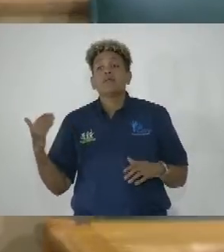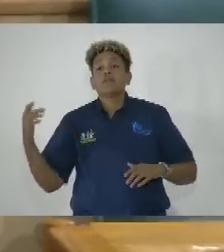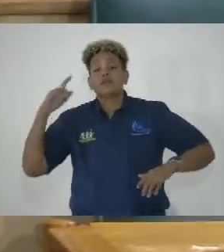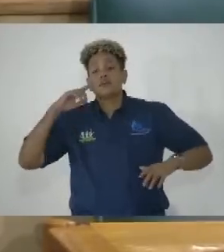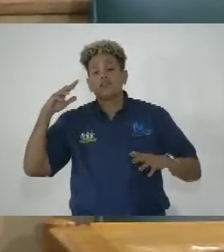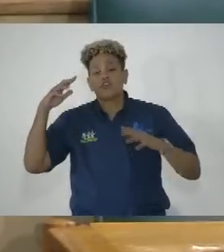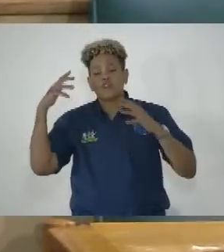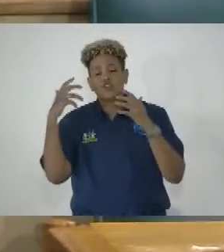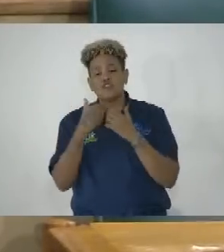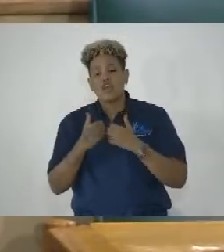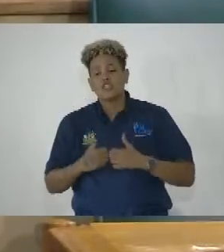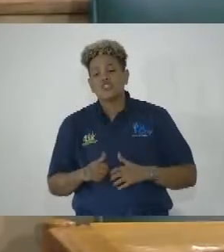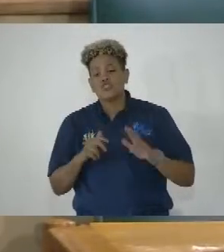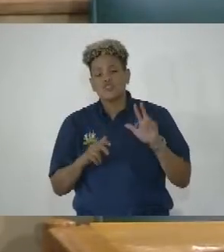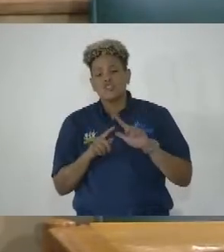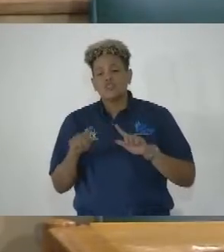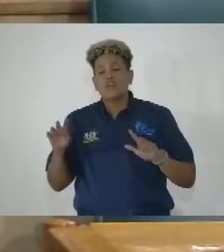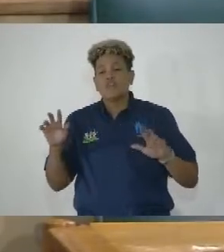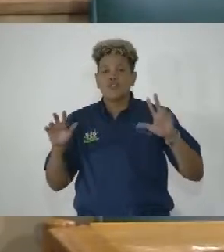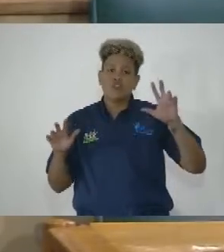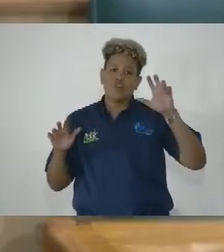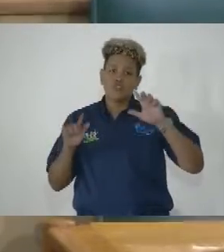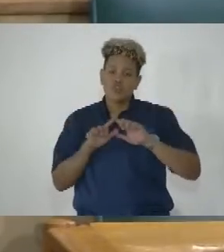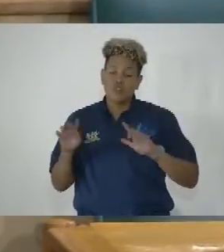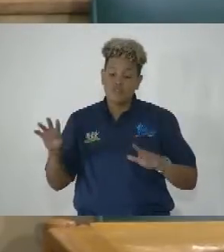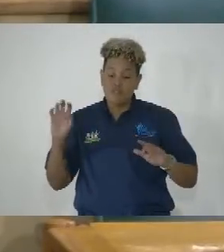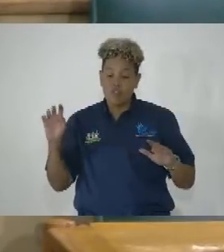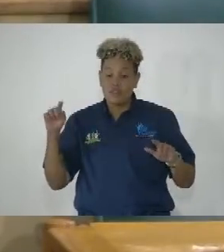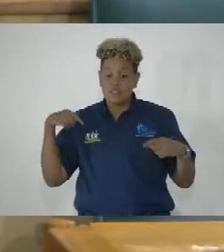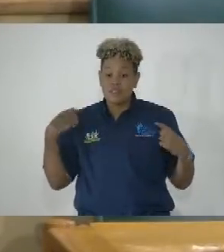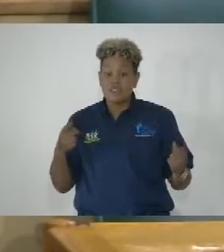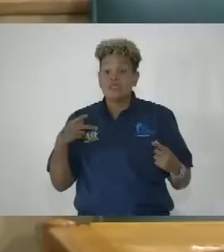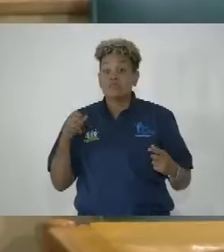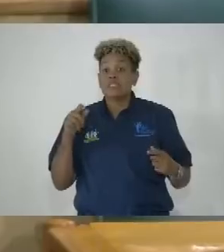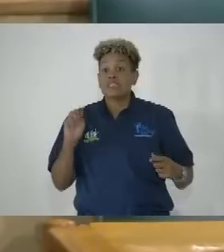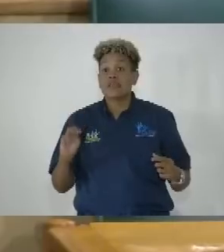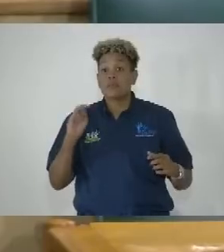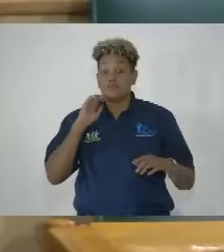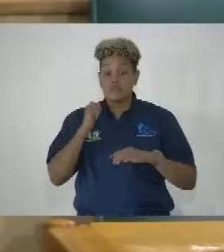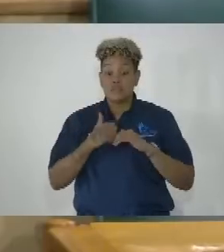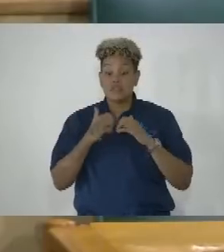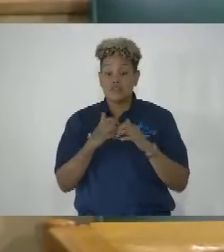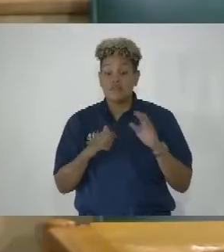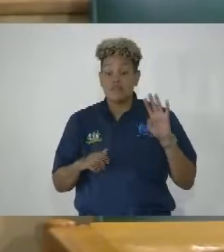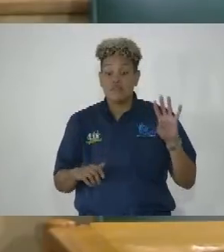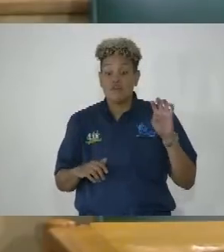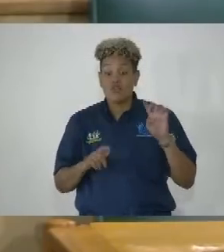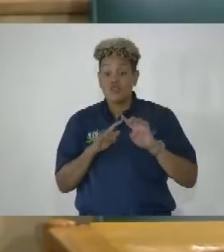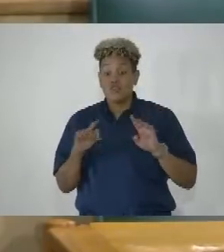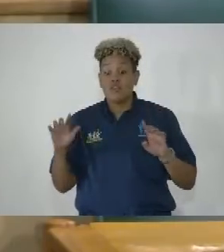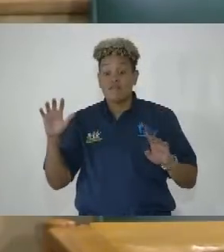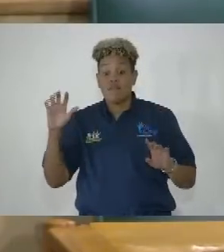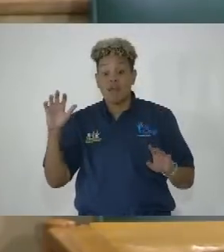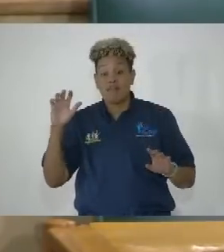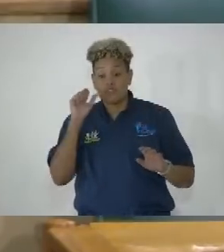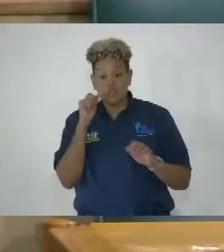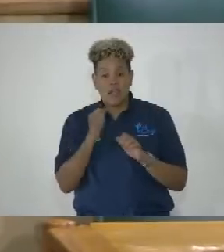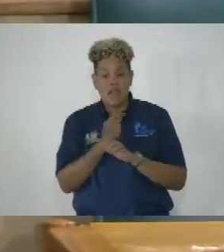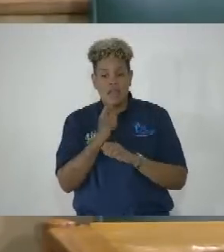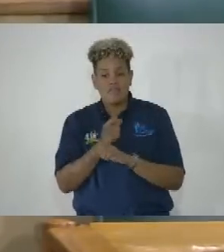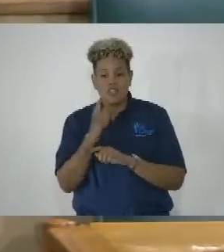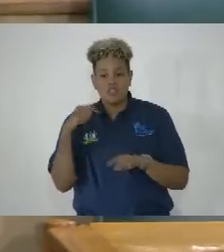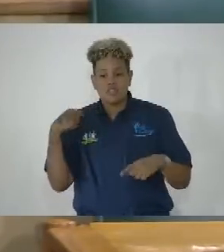crashes were 300 to 400. Since PSTEB has been formed, fatal crashes are now 400 to 500 every single year since it was